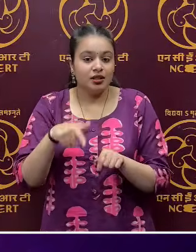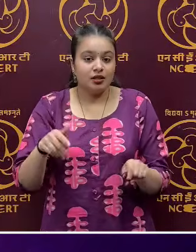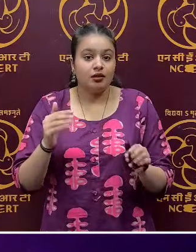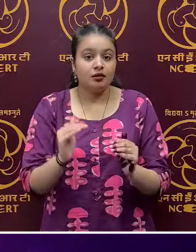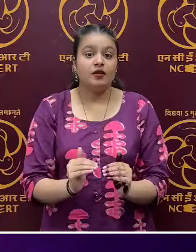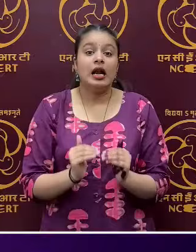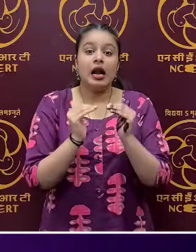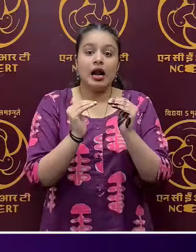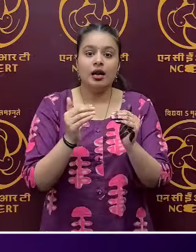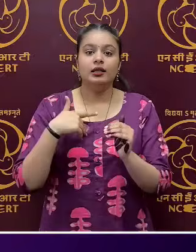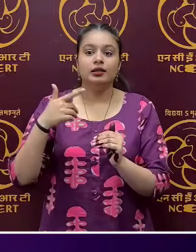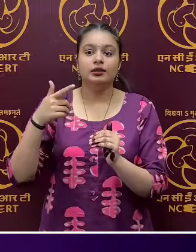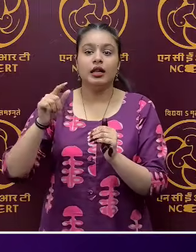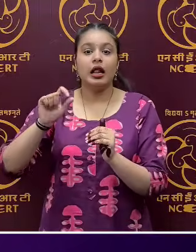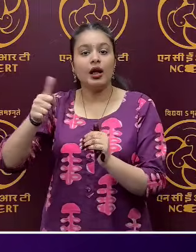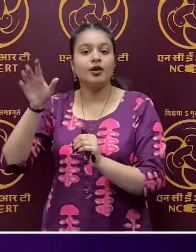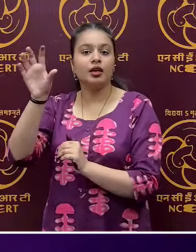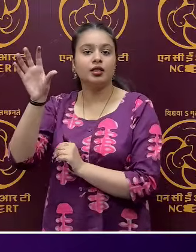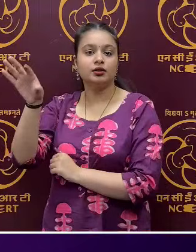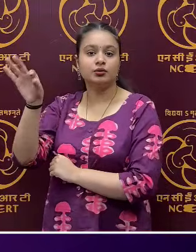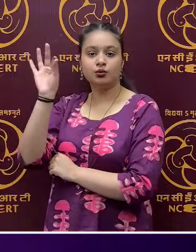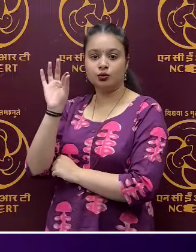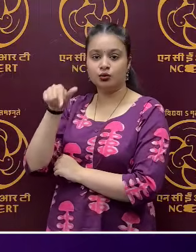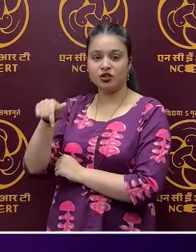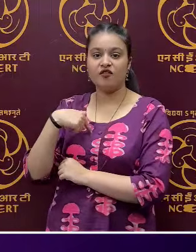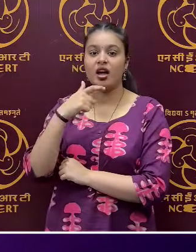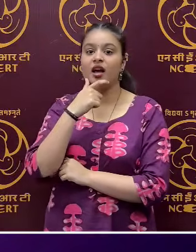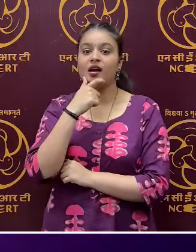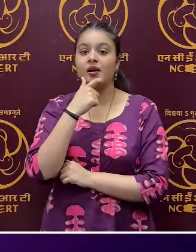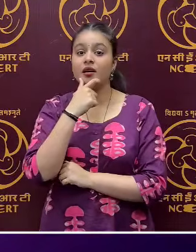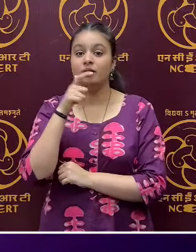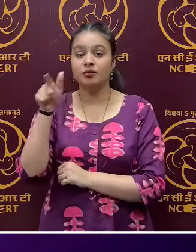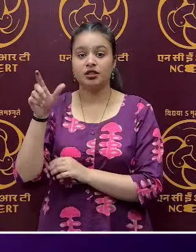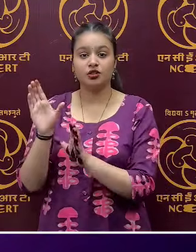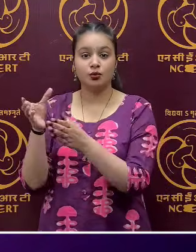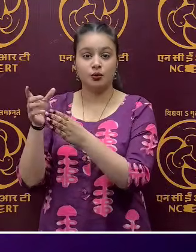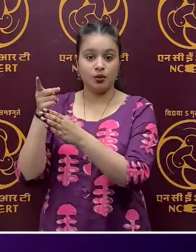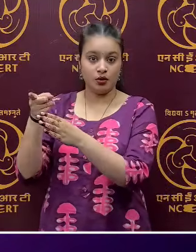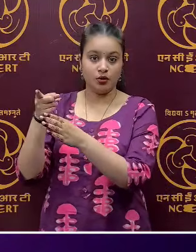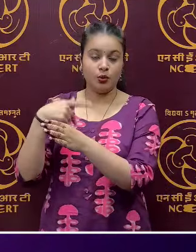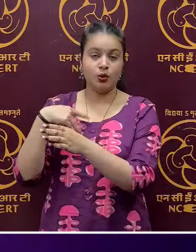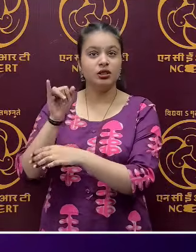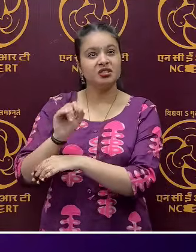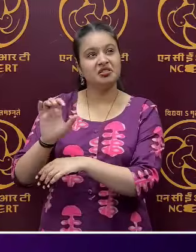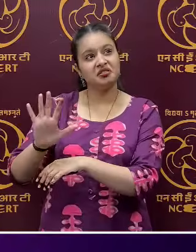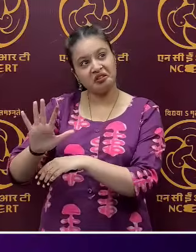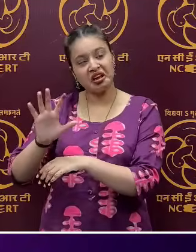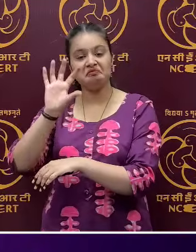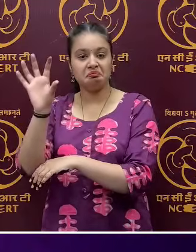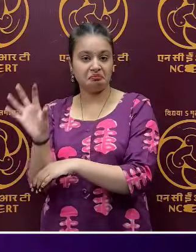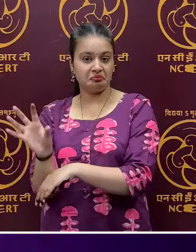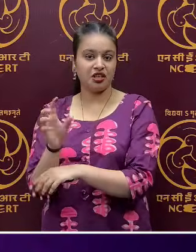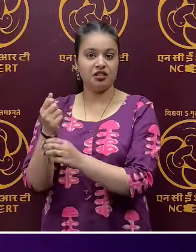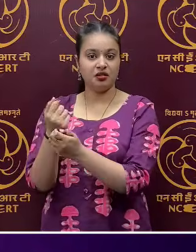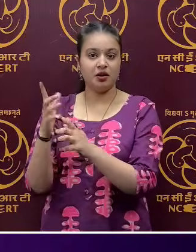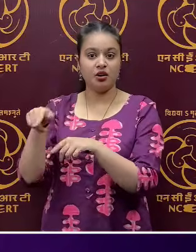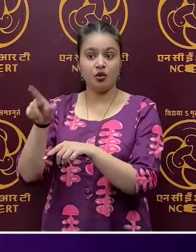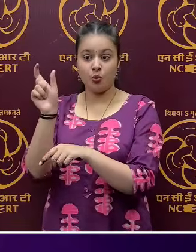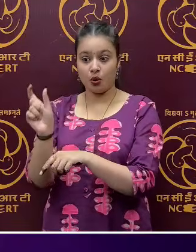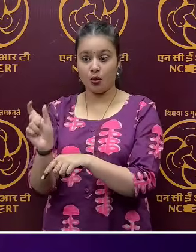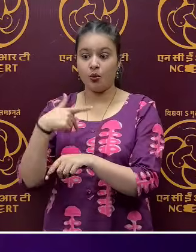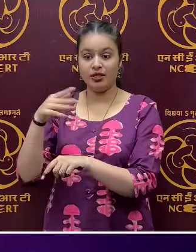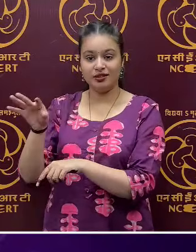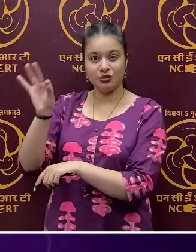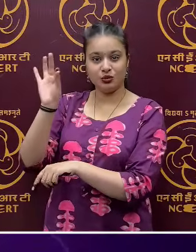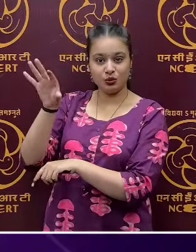borrowed language. Because the British had colonies of almost 65 countries, there are words that are borrowed from